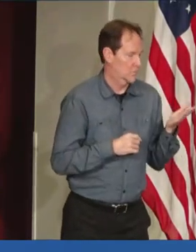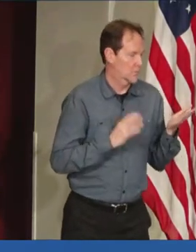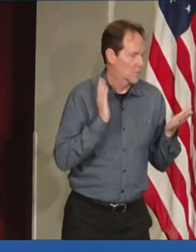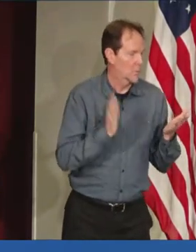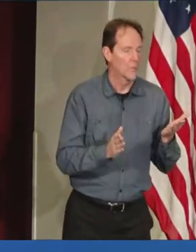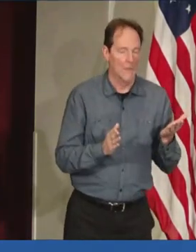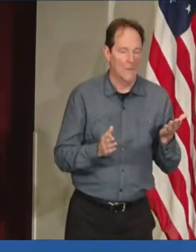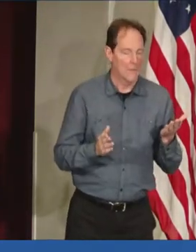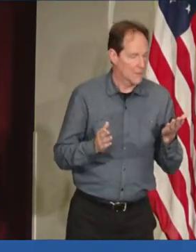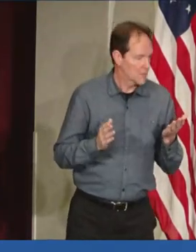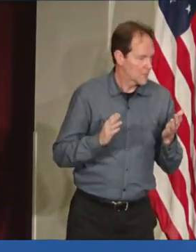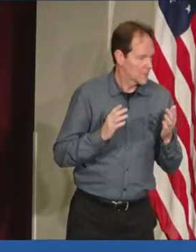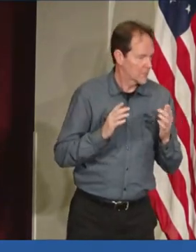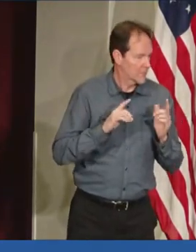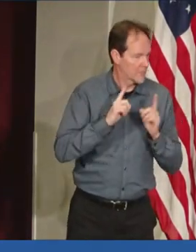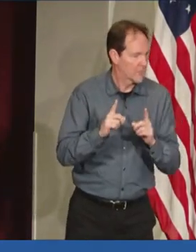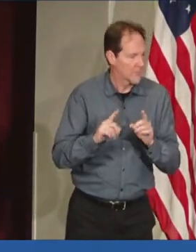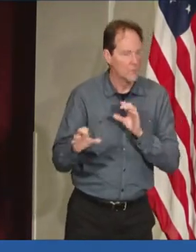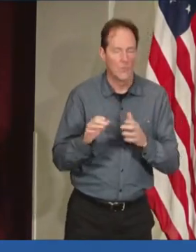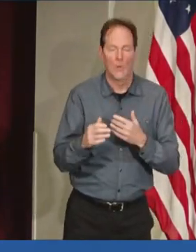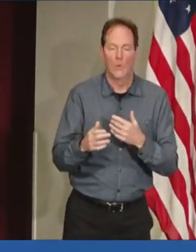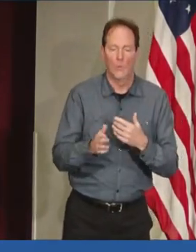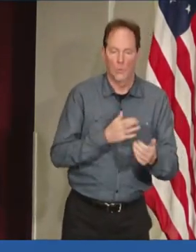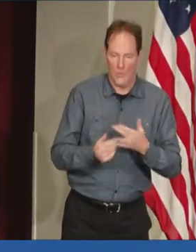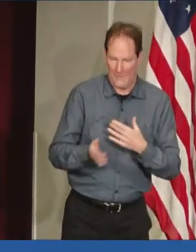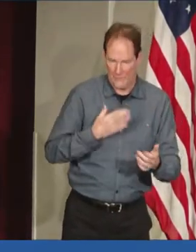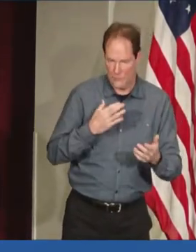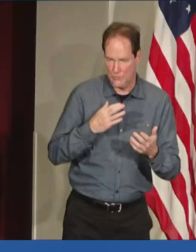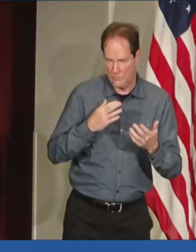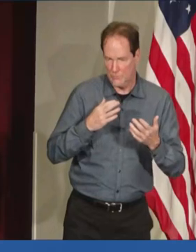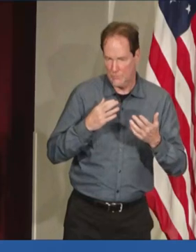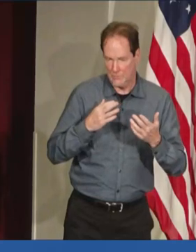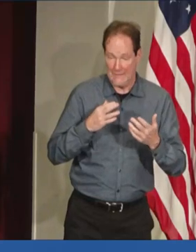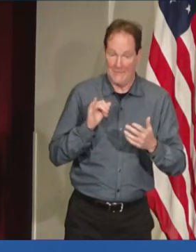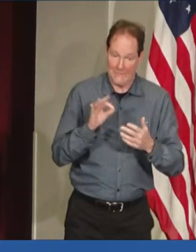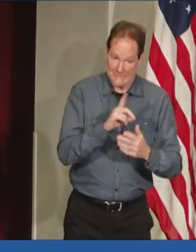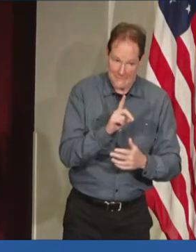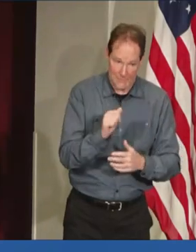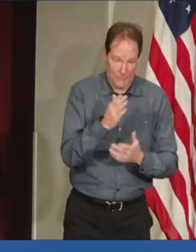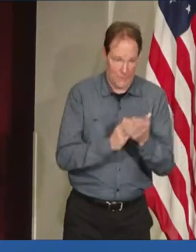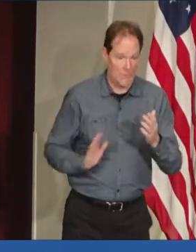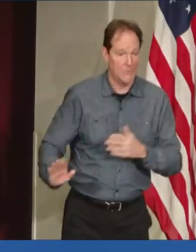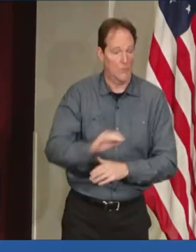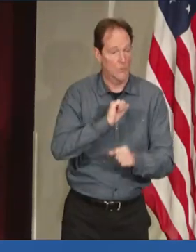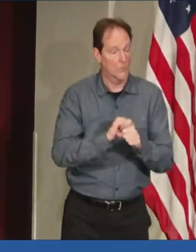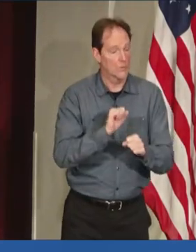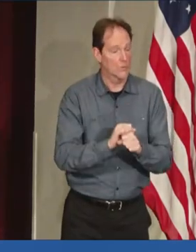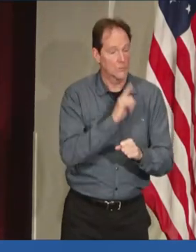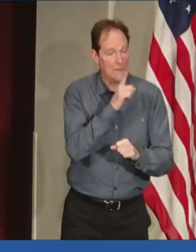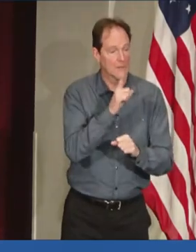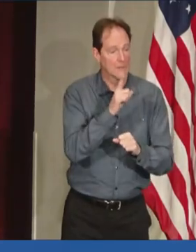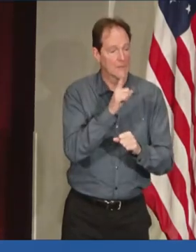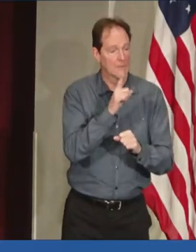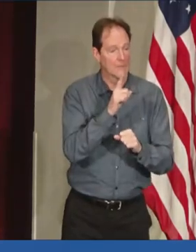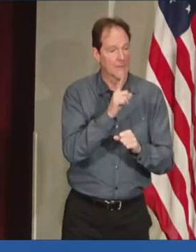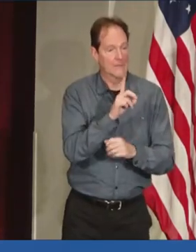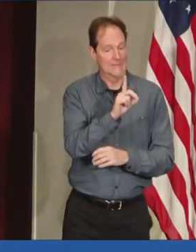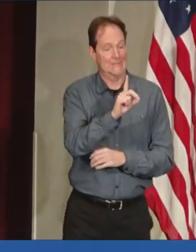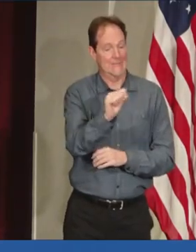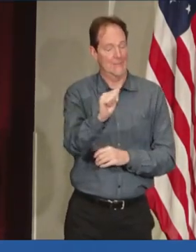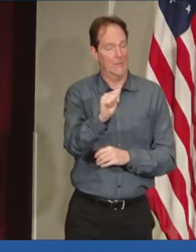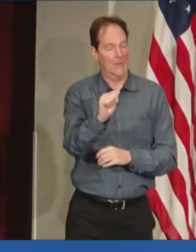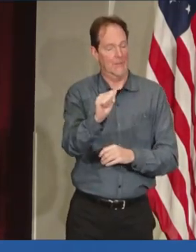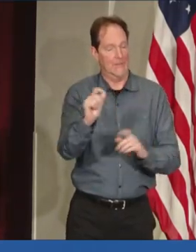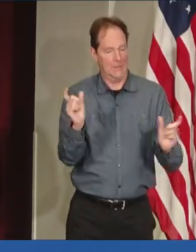going out and doing whatever it is, if disability is part of your work, is really to be putting the disability